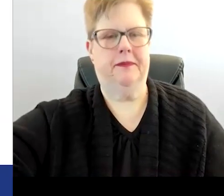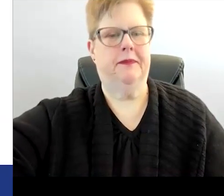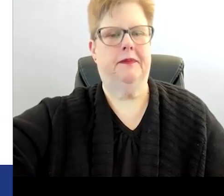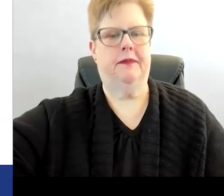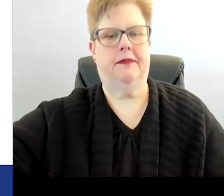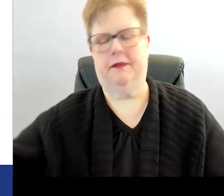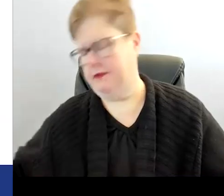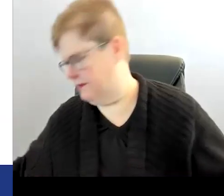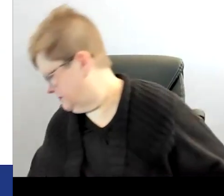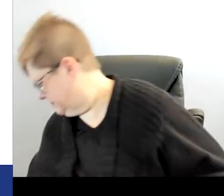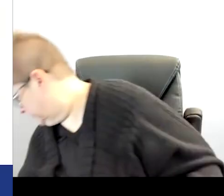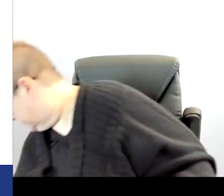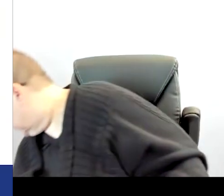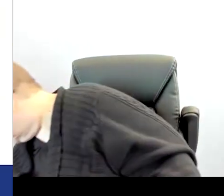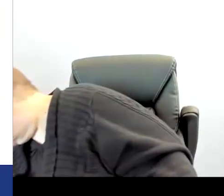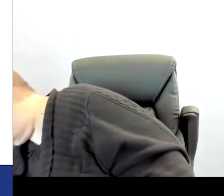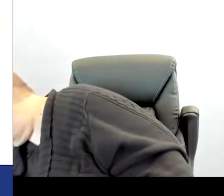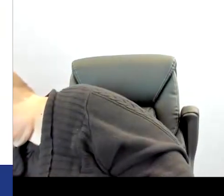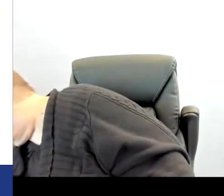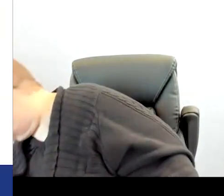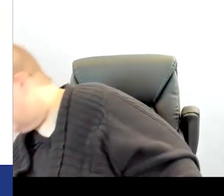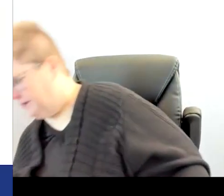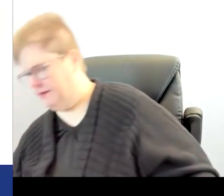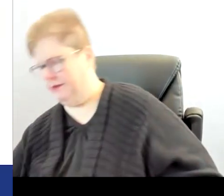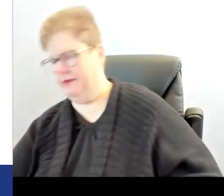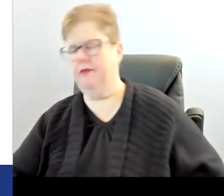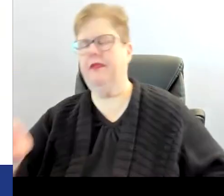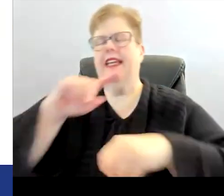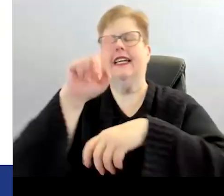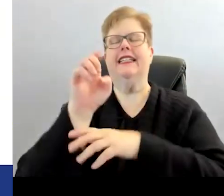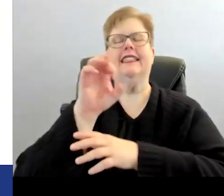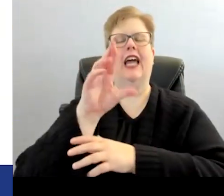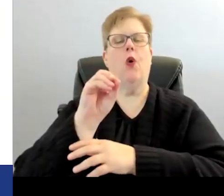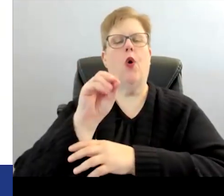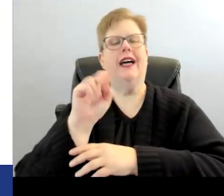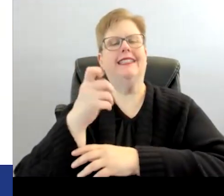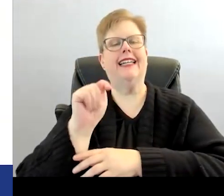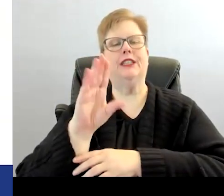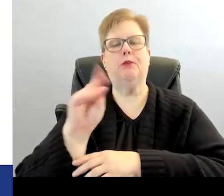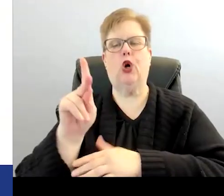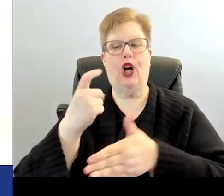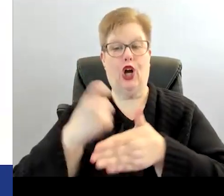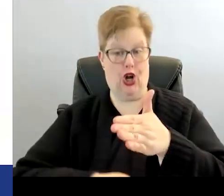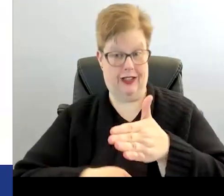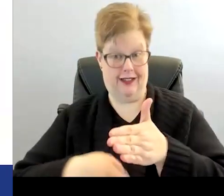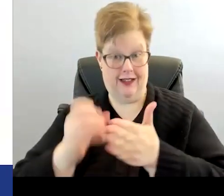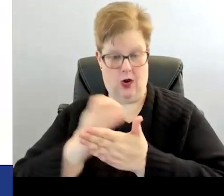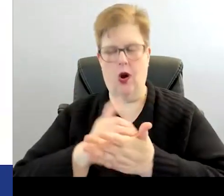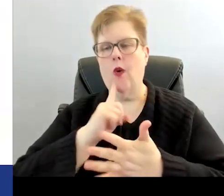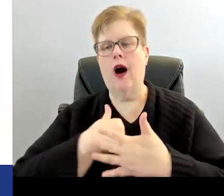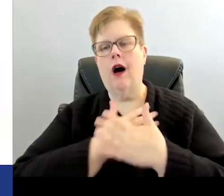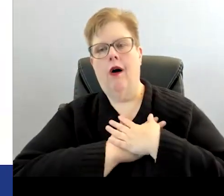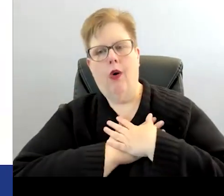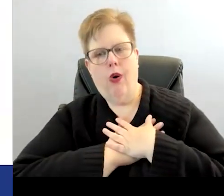Next up is zero textbook cost courses. This is something that is near and dear to my heart because even when